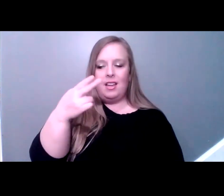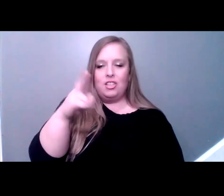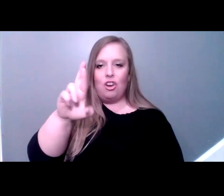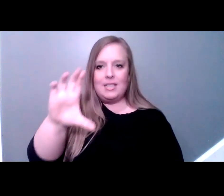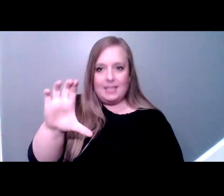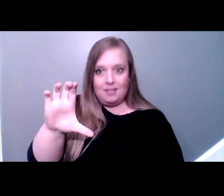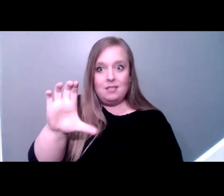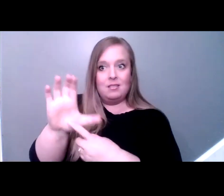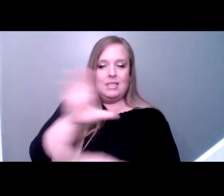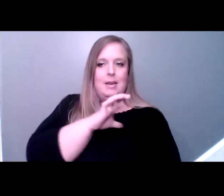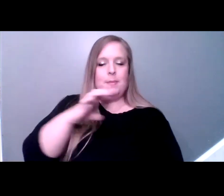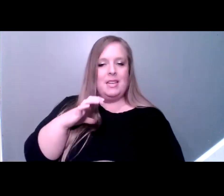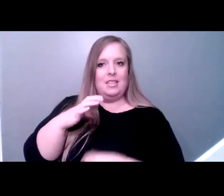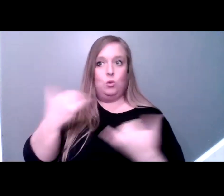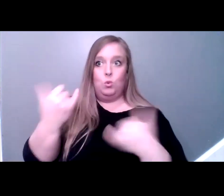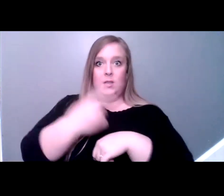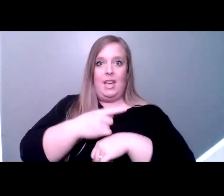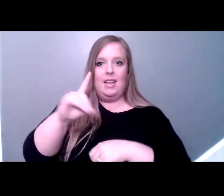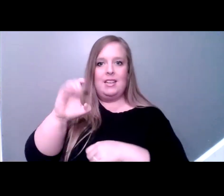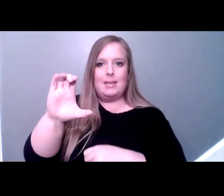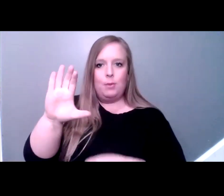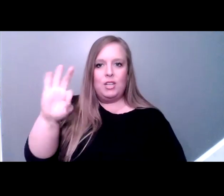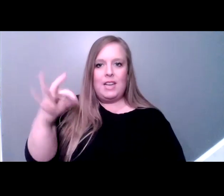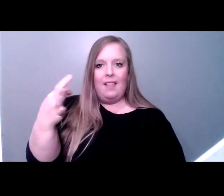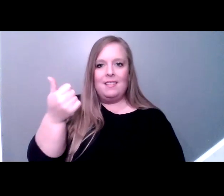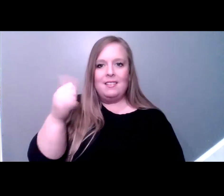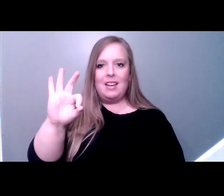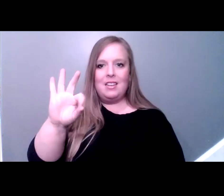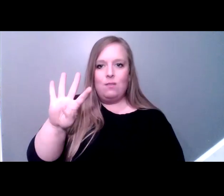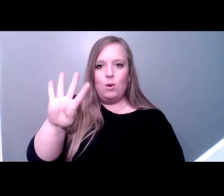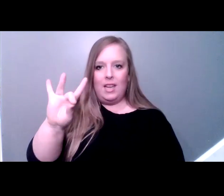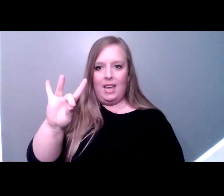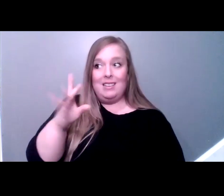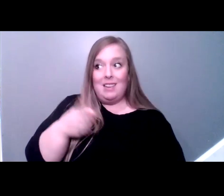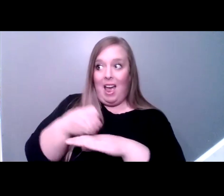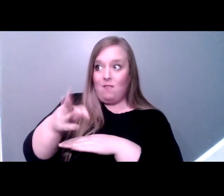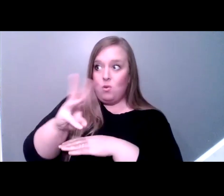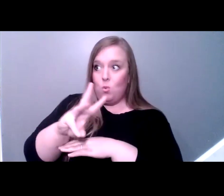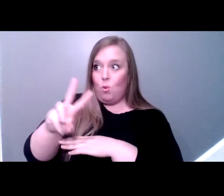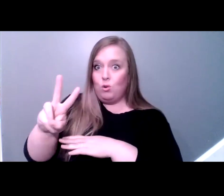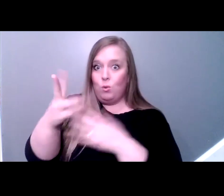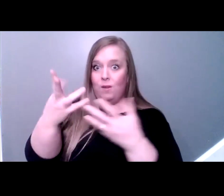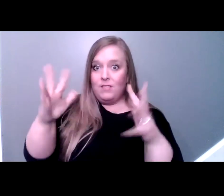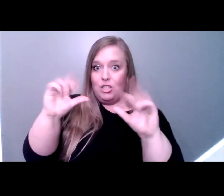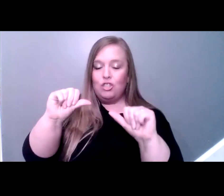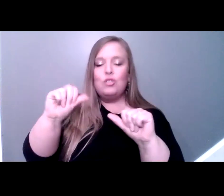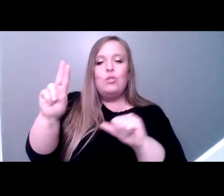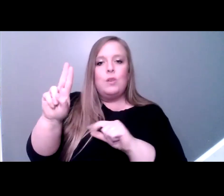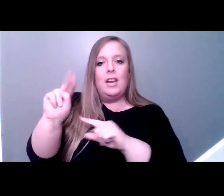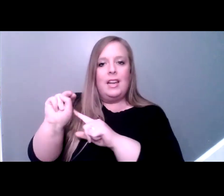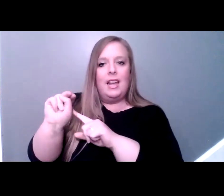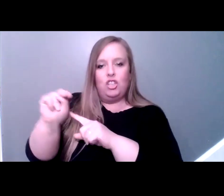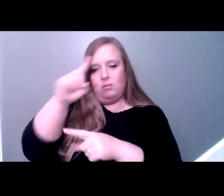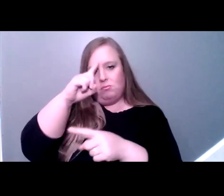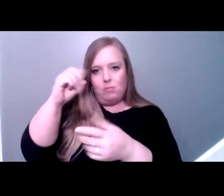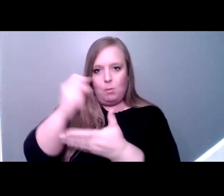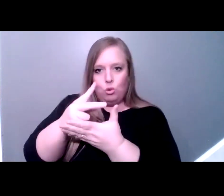date, December 9th, in 1948, following World War II, the United Nations approved the Convention on